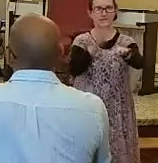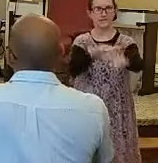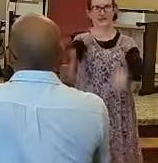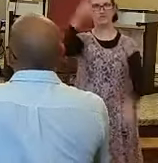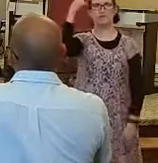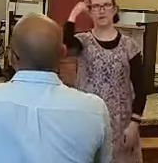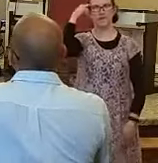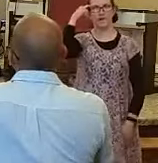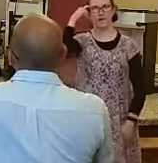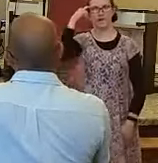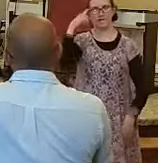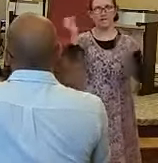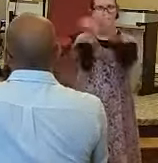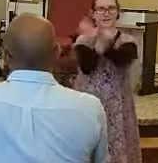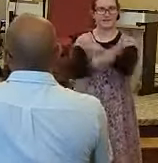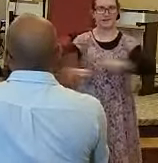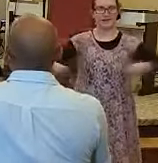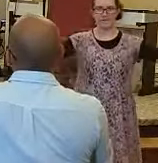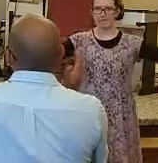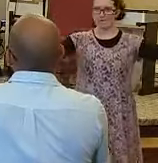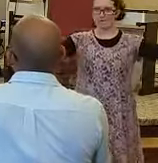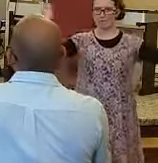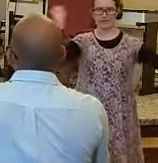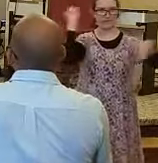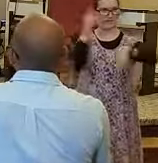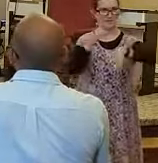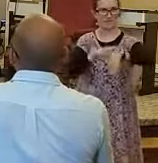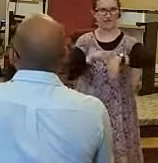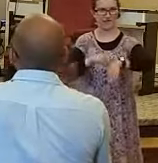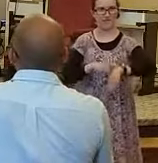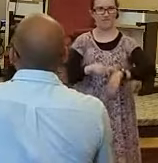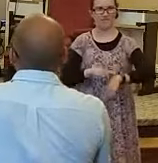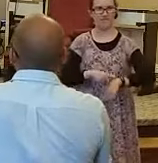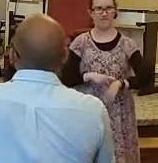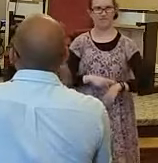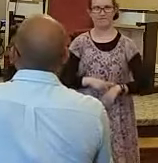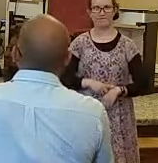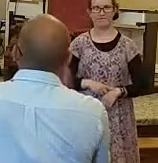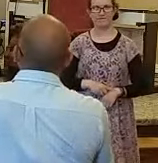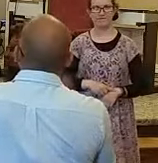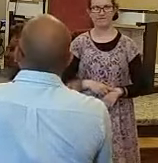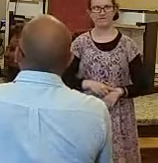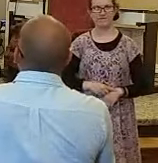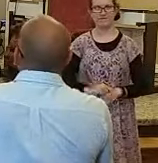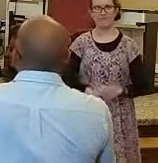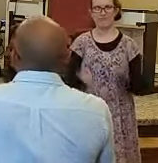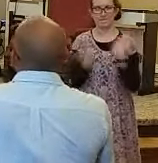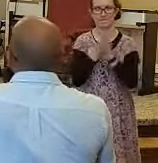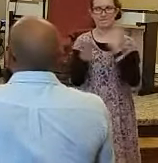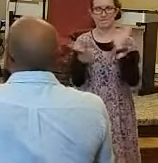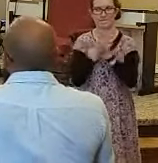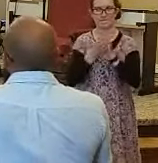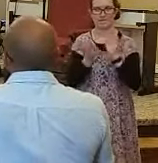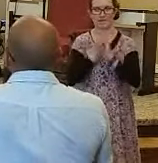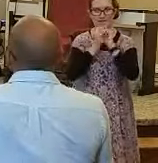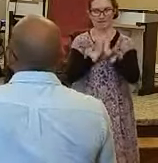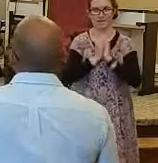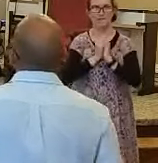He touched my mind. He saved me just in time. Hallelujah. Amen. Amen.